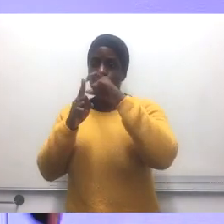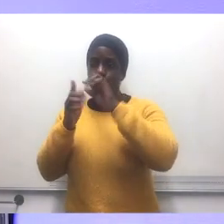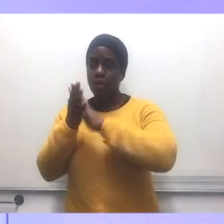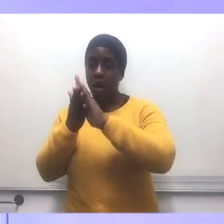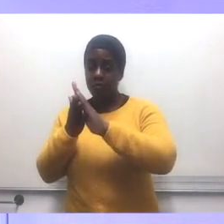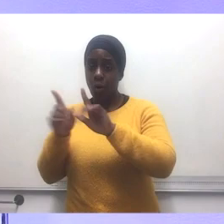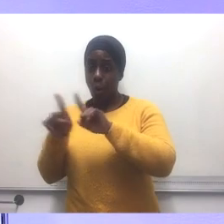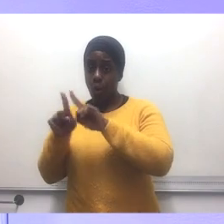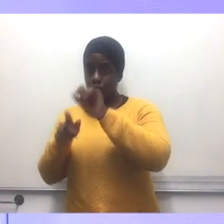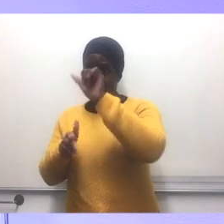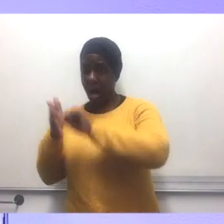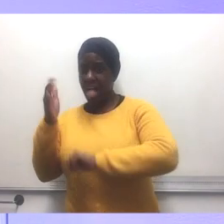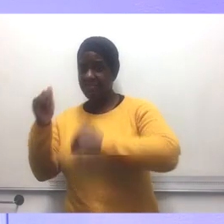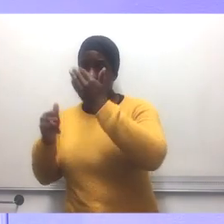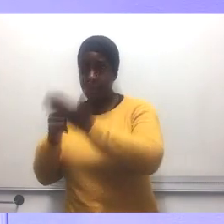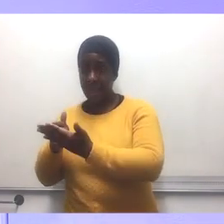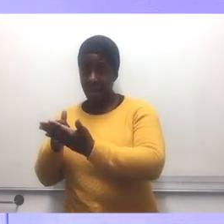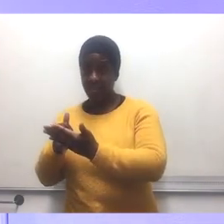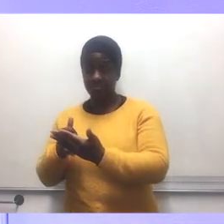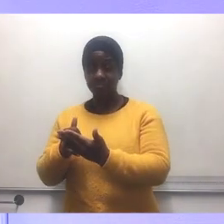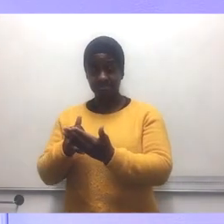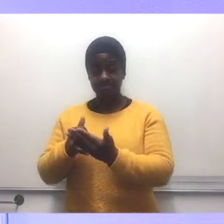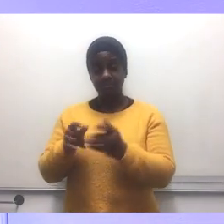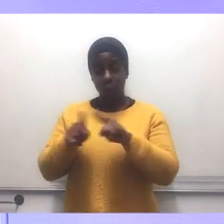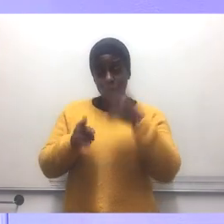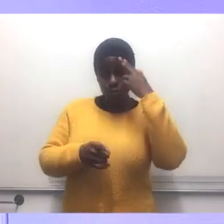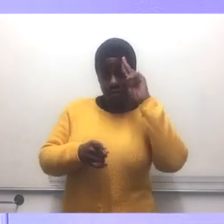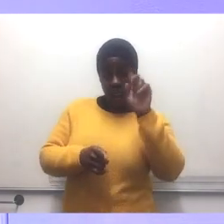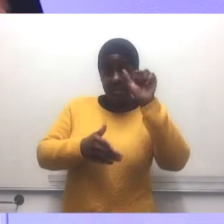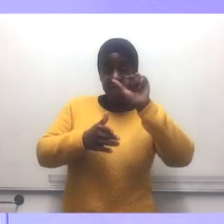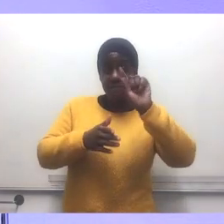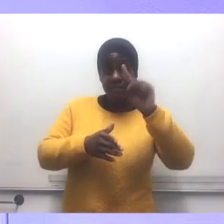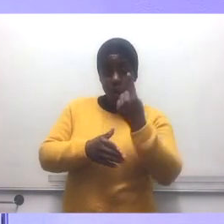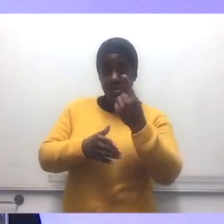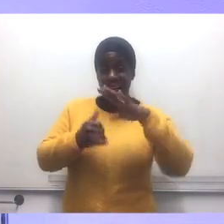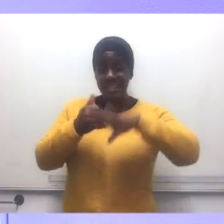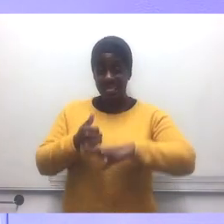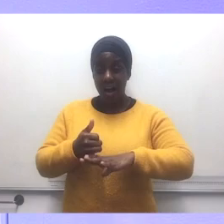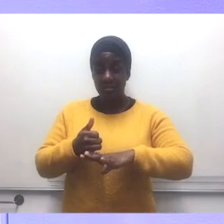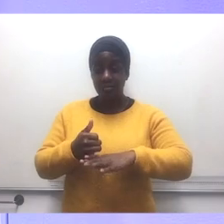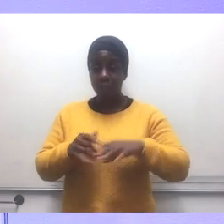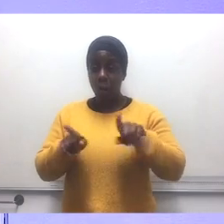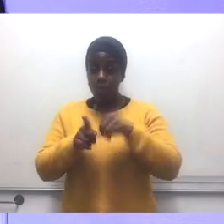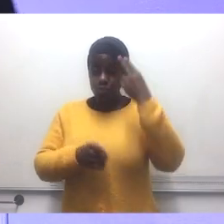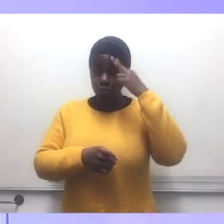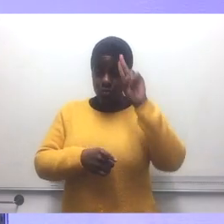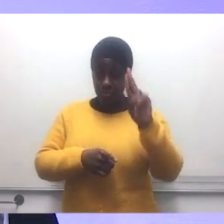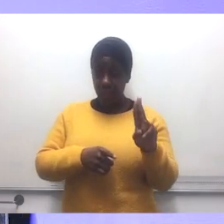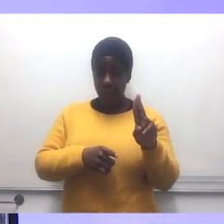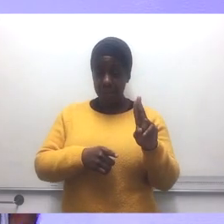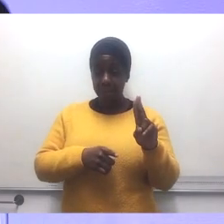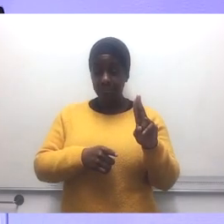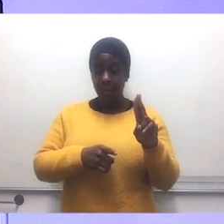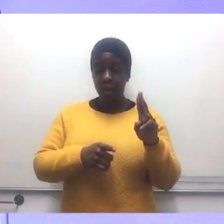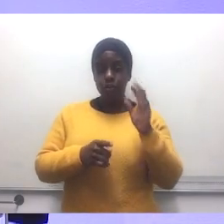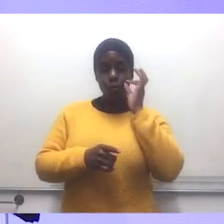Omega. He is called the first and the last, the beginning and the end, the rose of